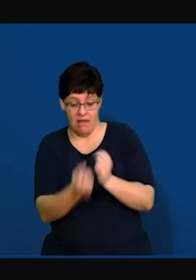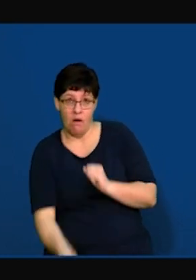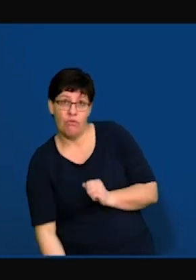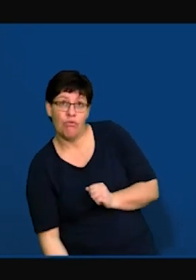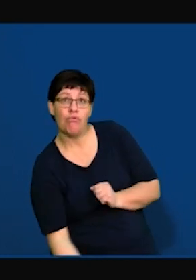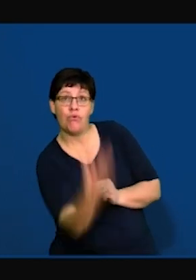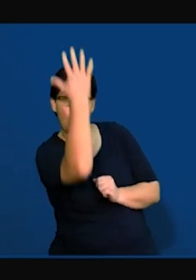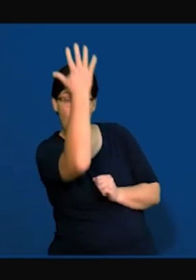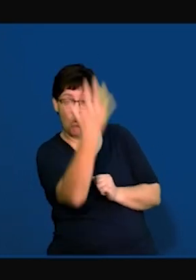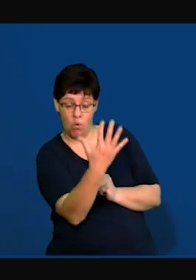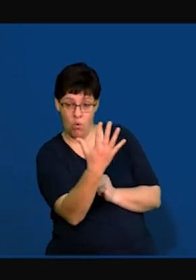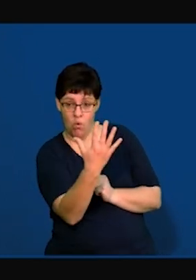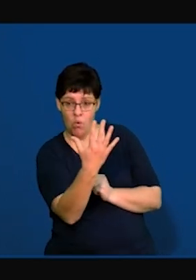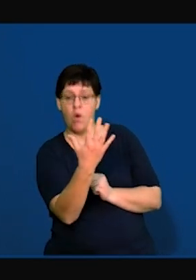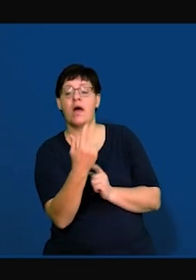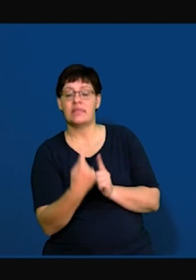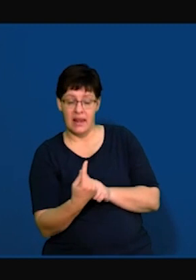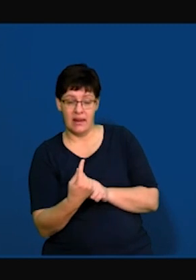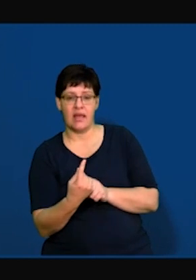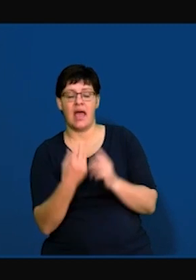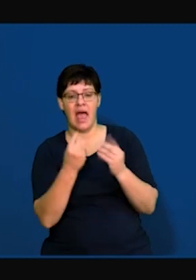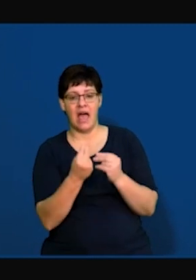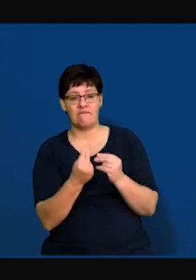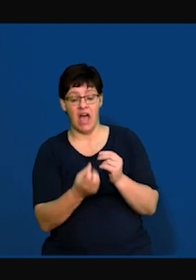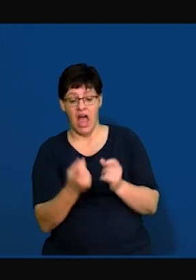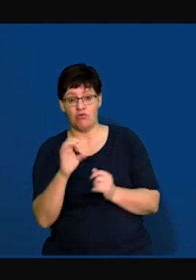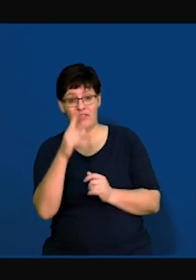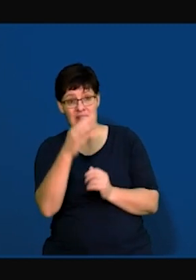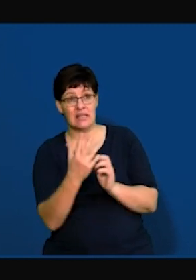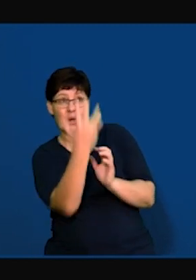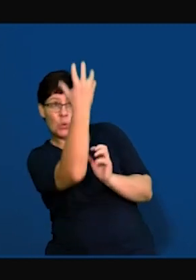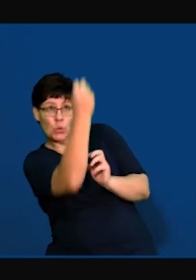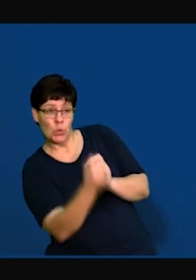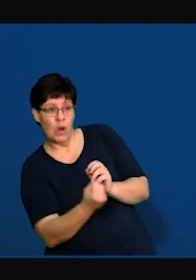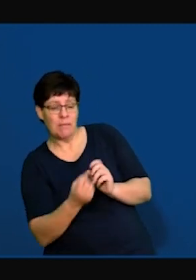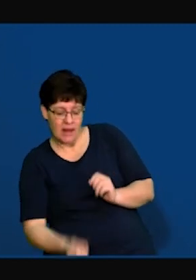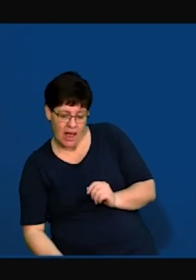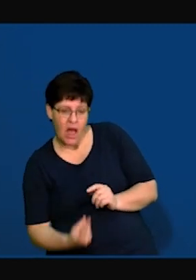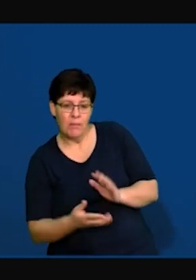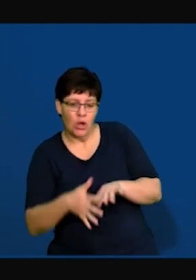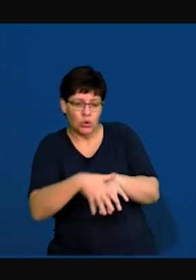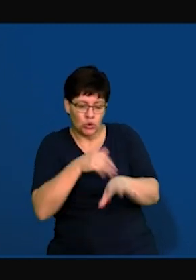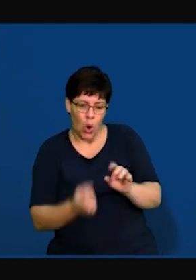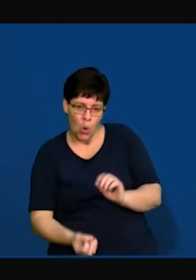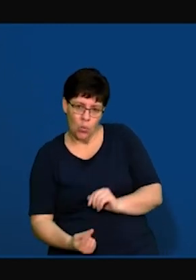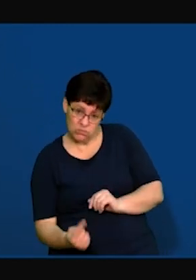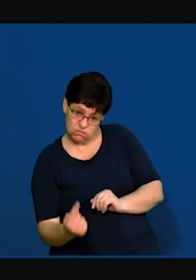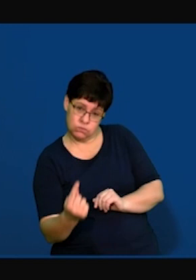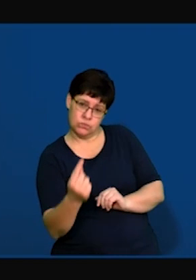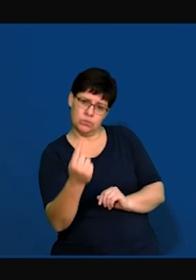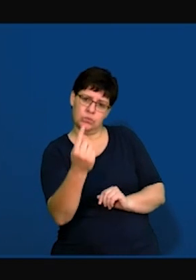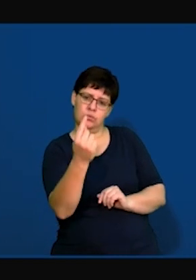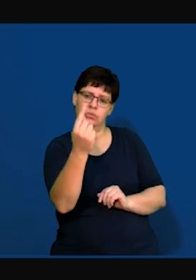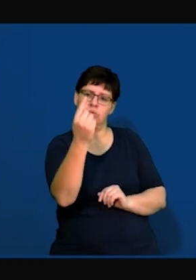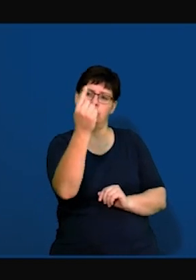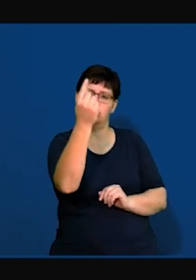okay, that object experiences the force of gravity only. It slows down uniformly. Hence, we are saying that the acceleration